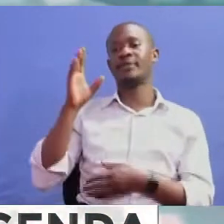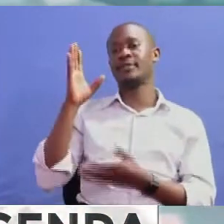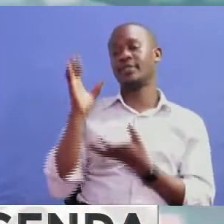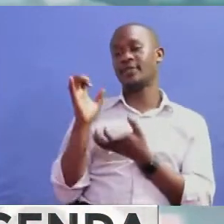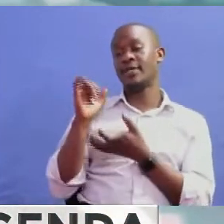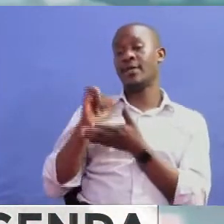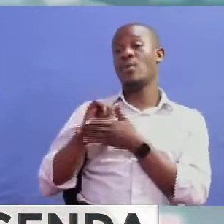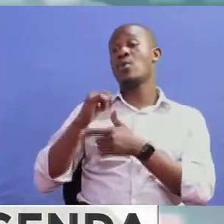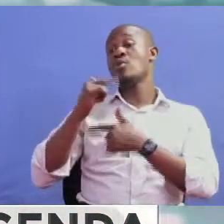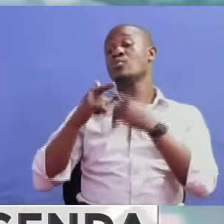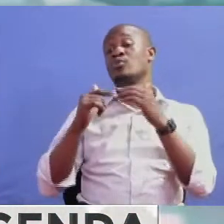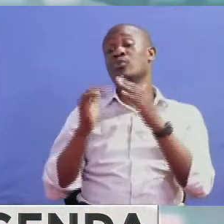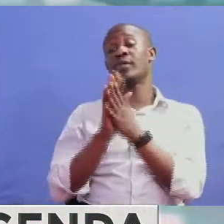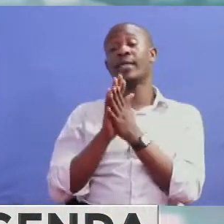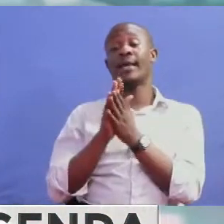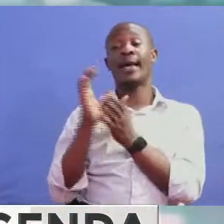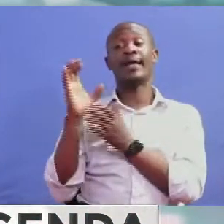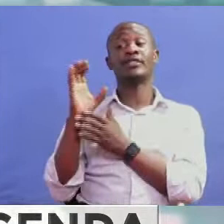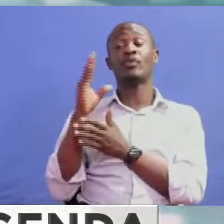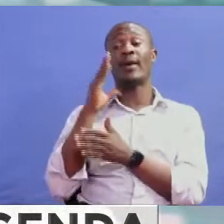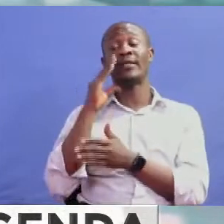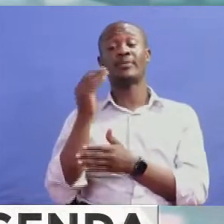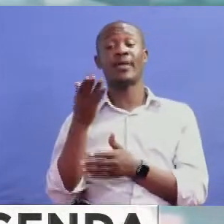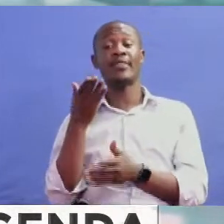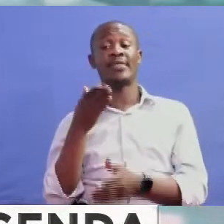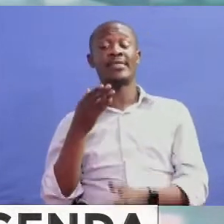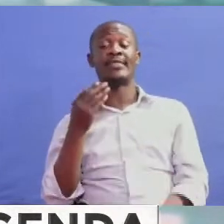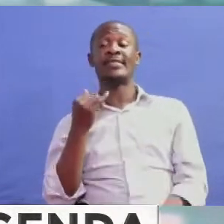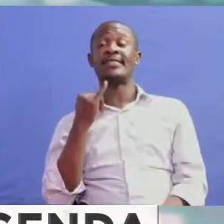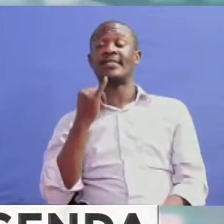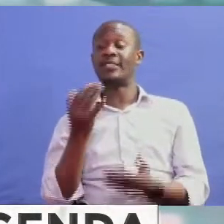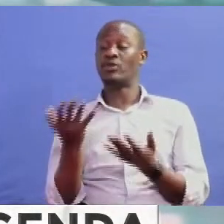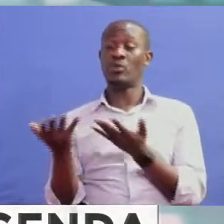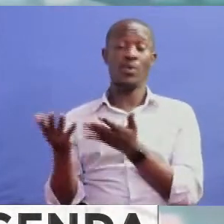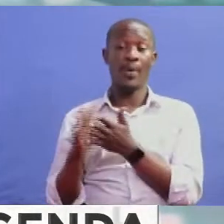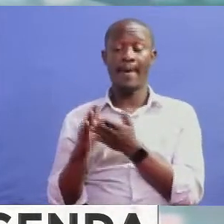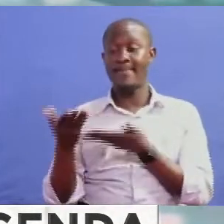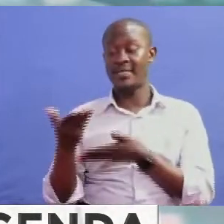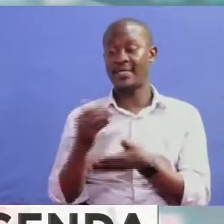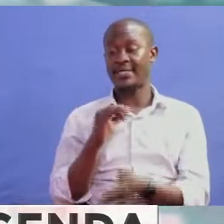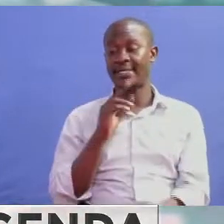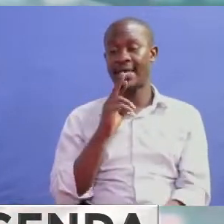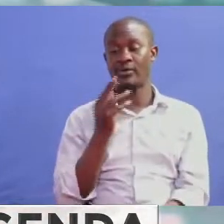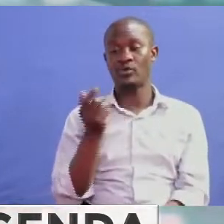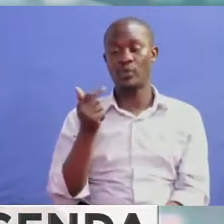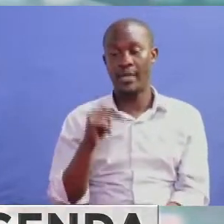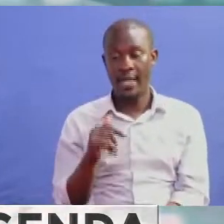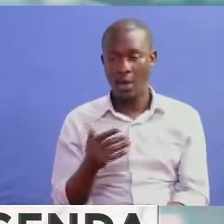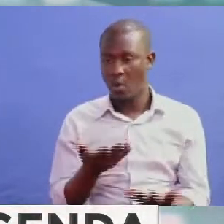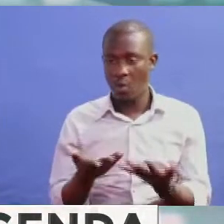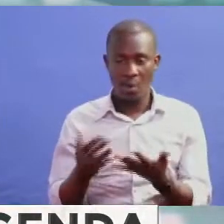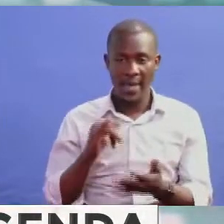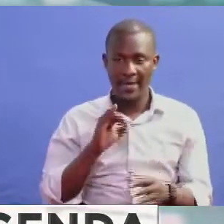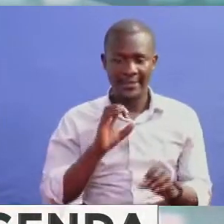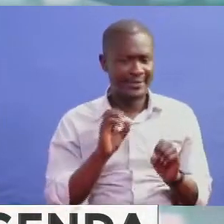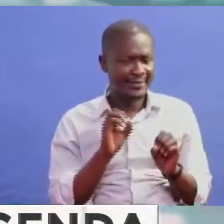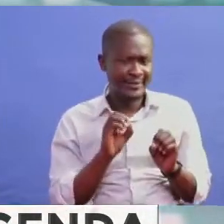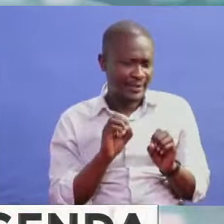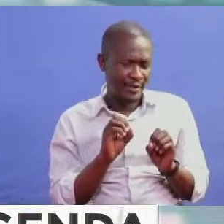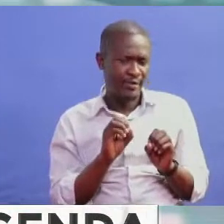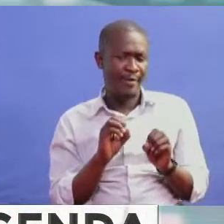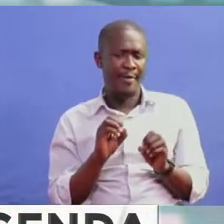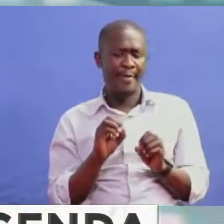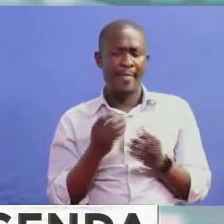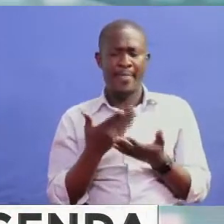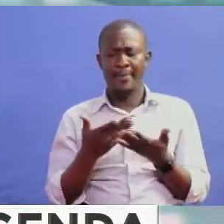to customer experience. And this is where the businesses are today, where it's no longer the product and the